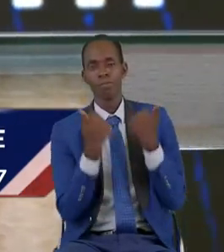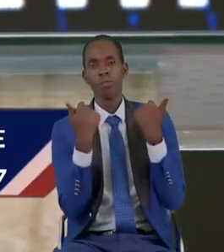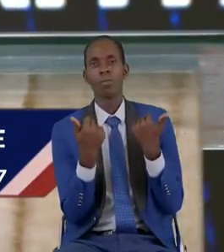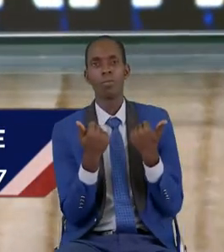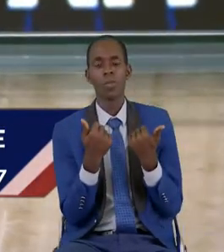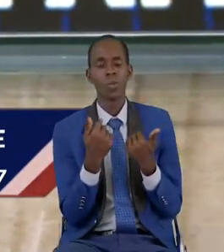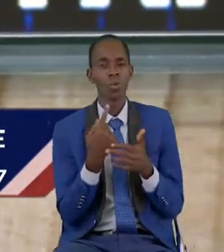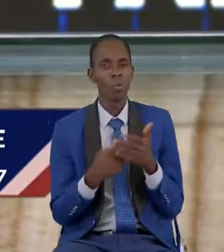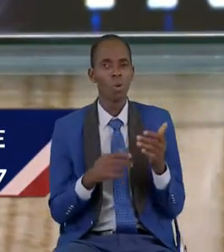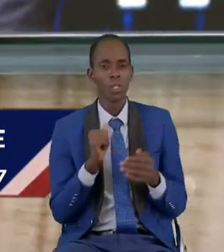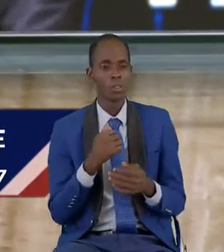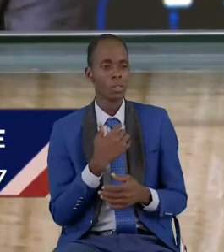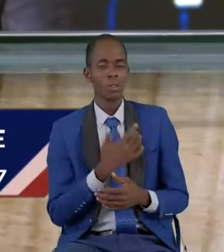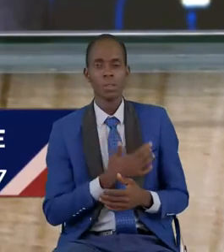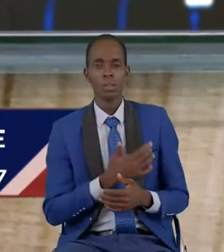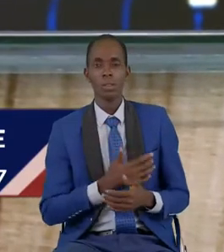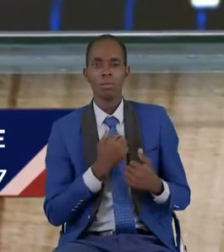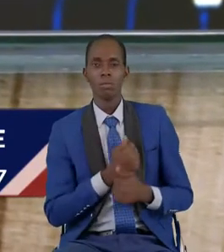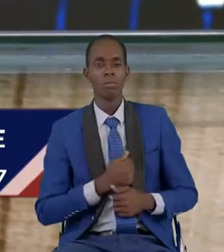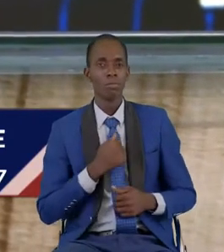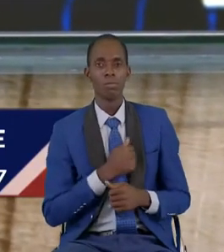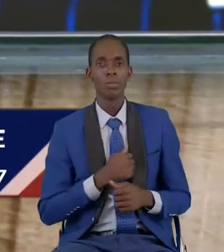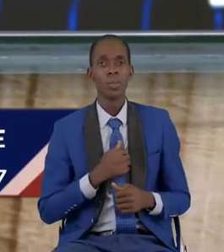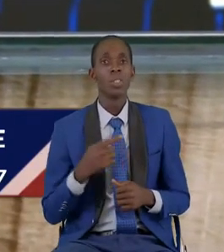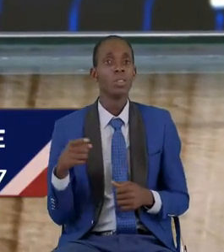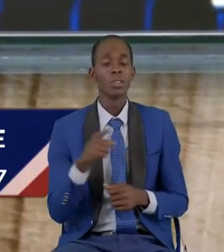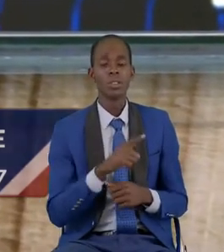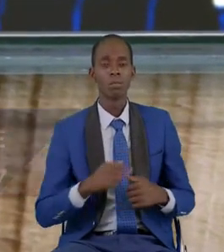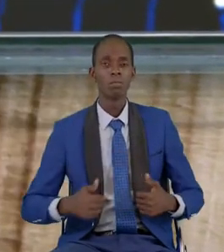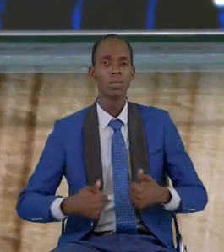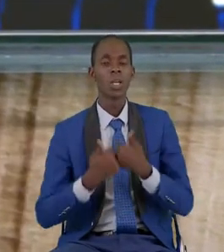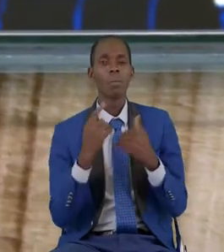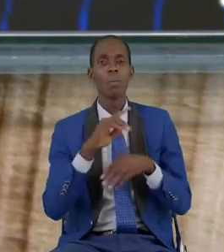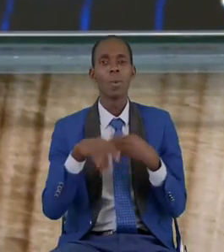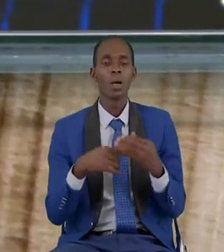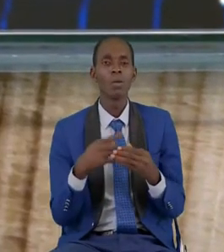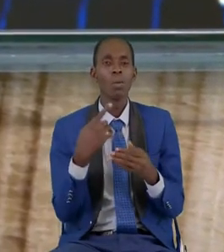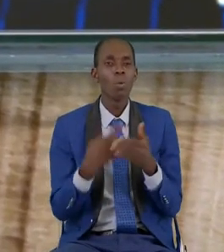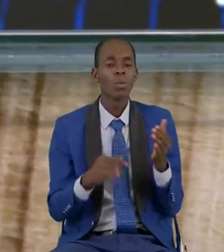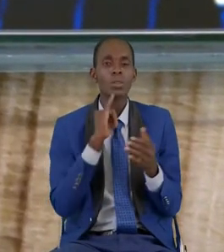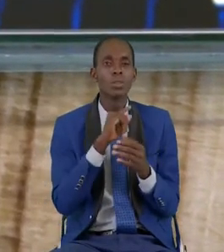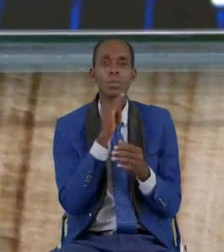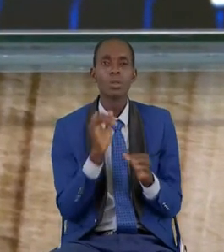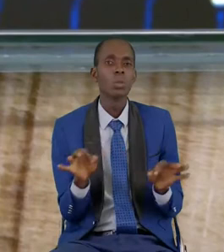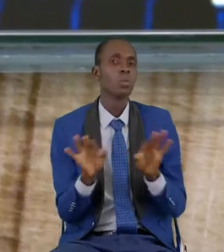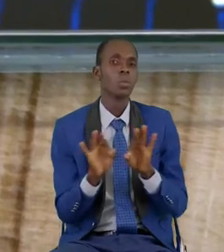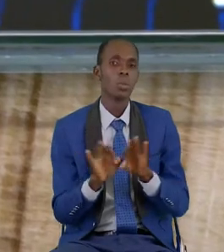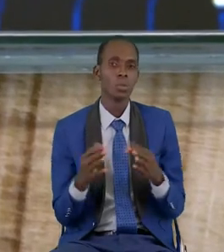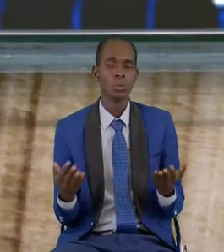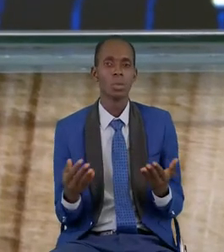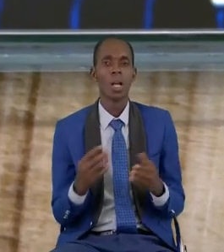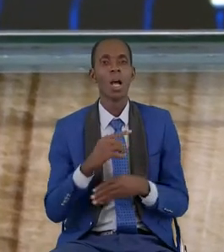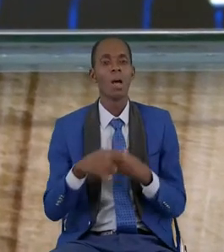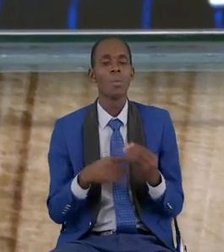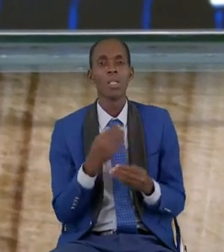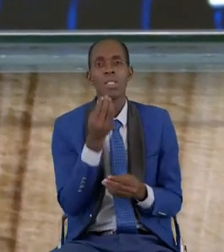They contended about a non-essential. They contended about eating food.